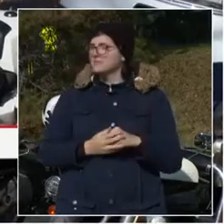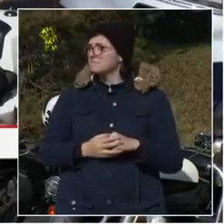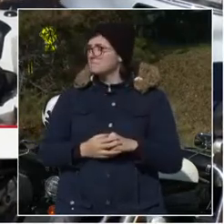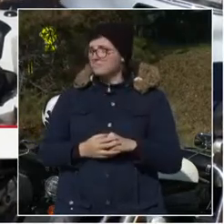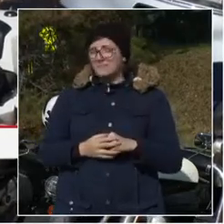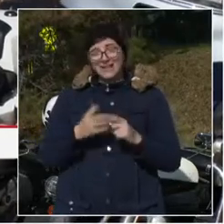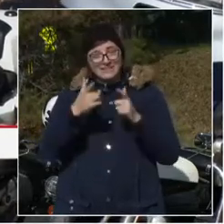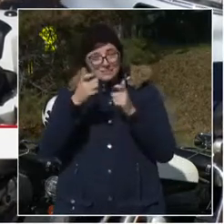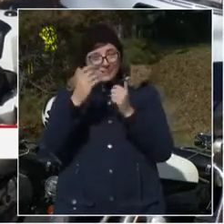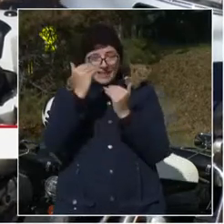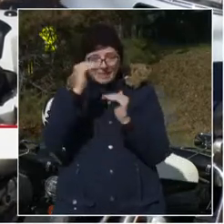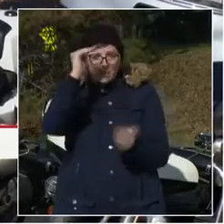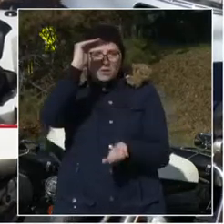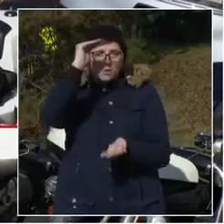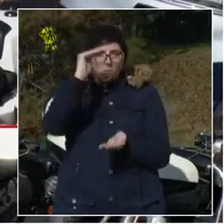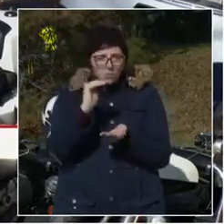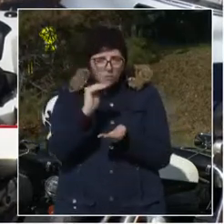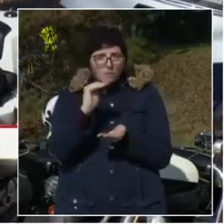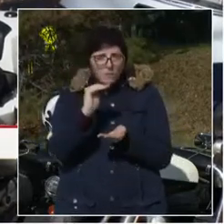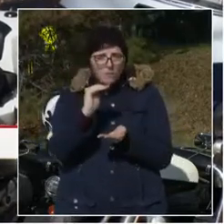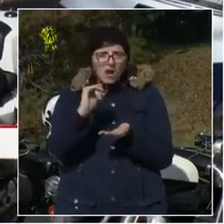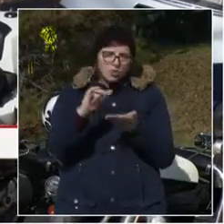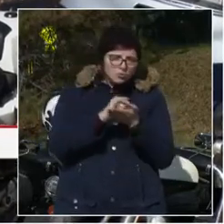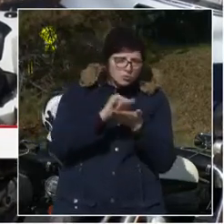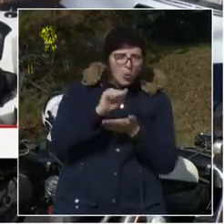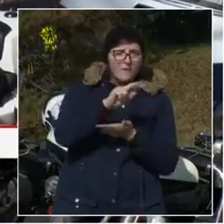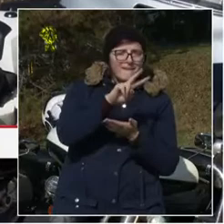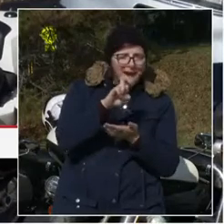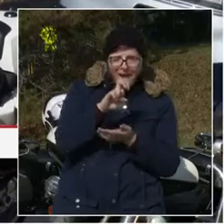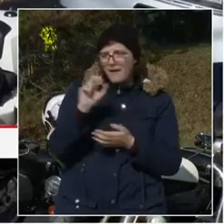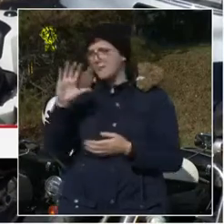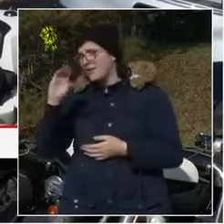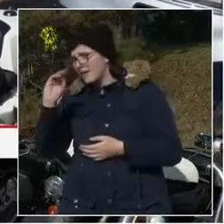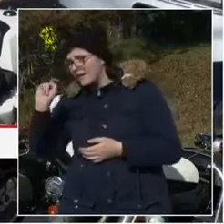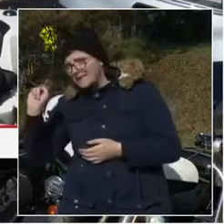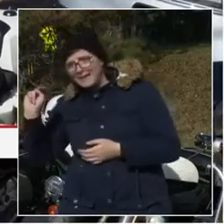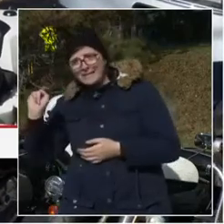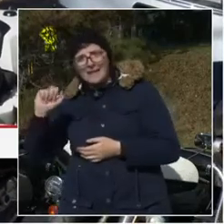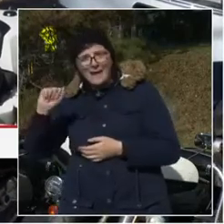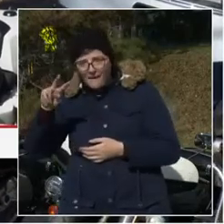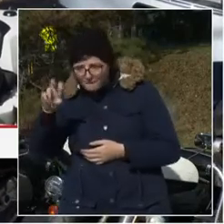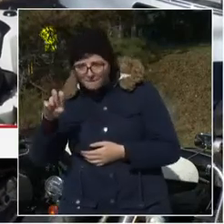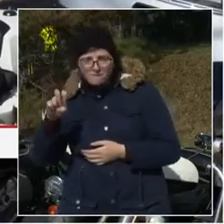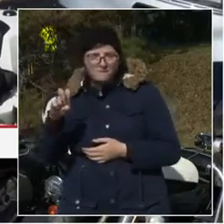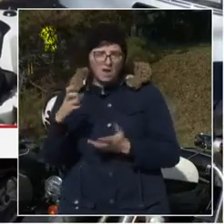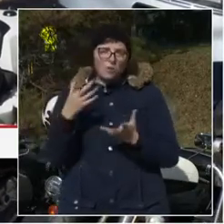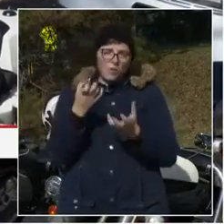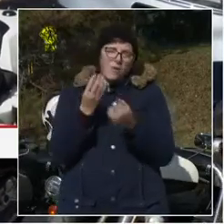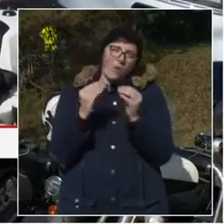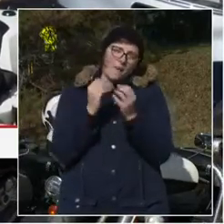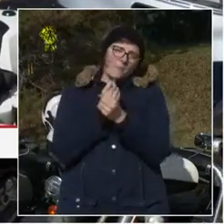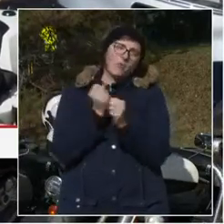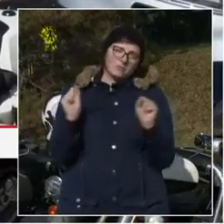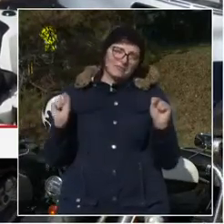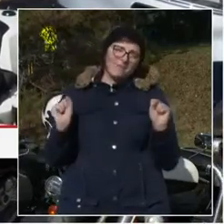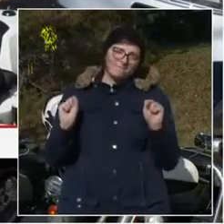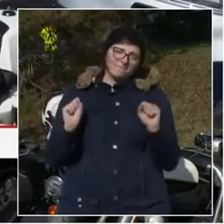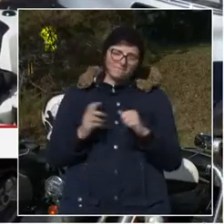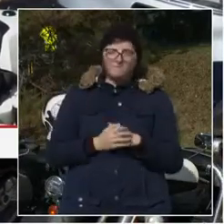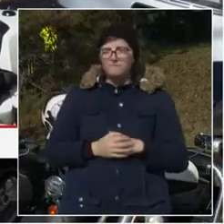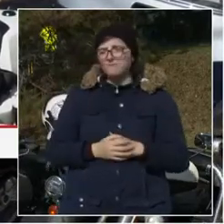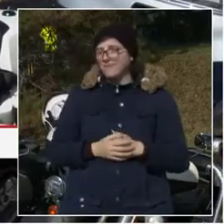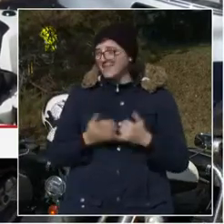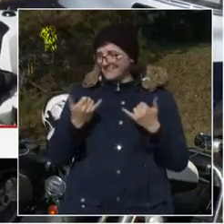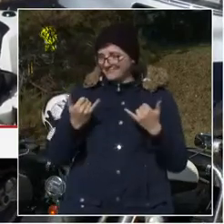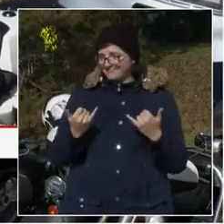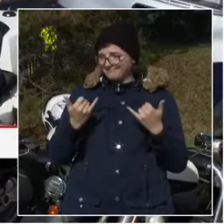Avenue to make them safer for all who use them and using all modes. So now I just want to